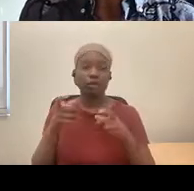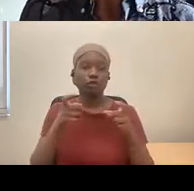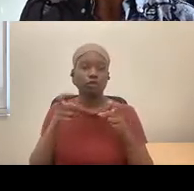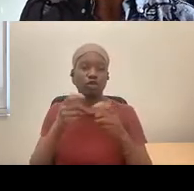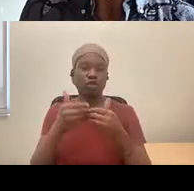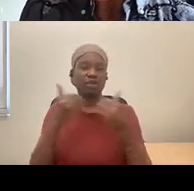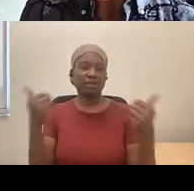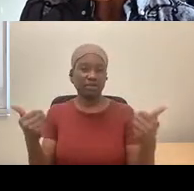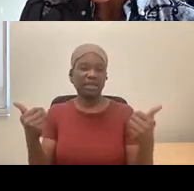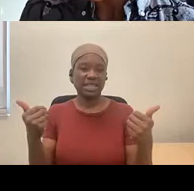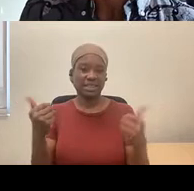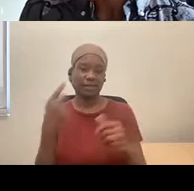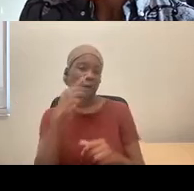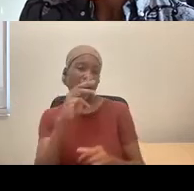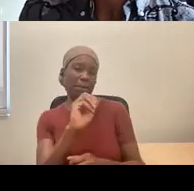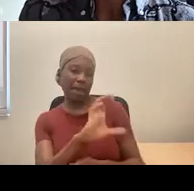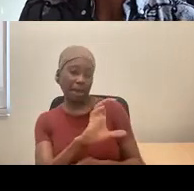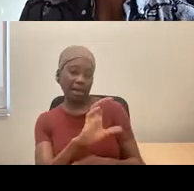There's one more thing that we can do in a Mac.